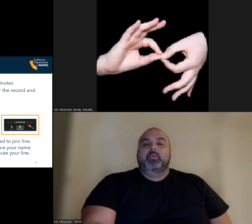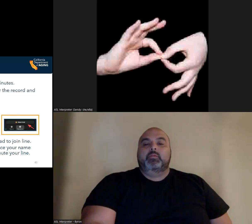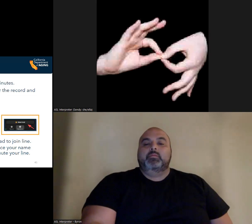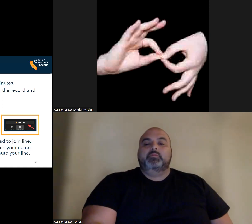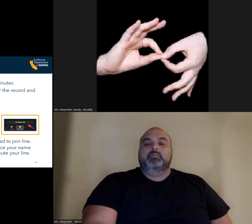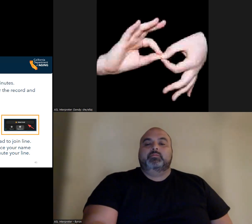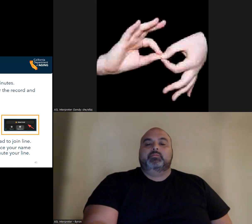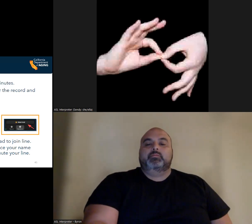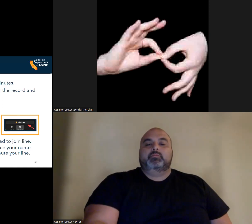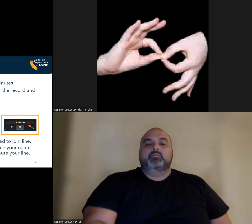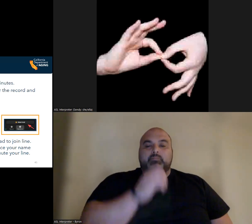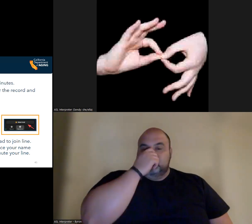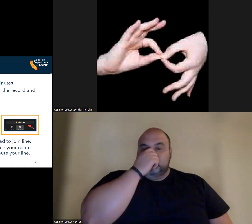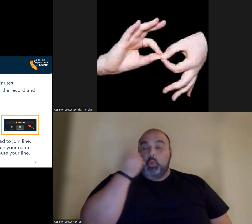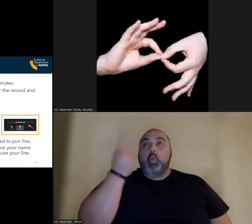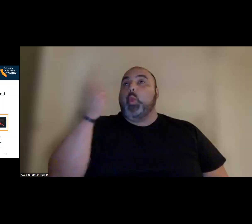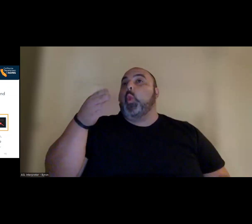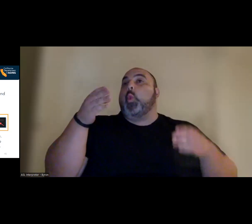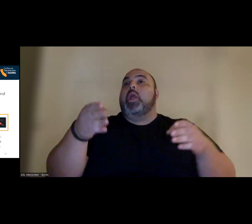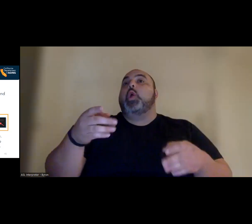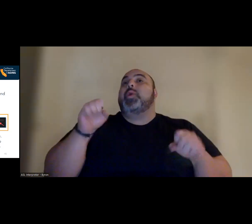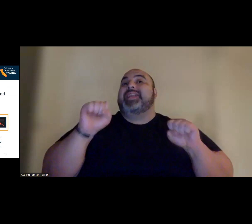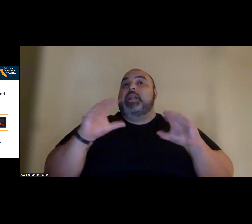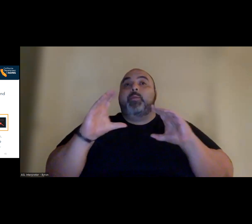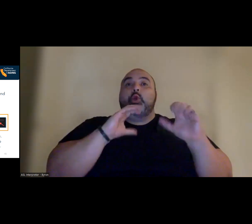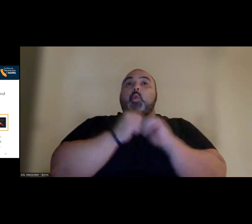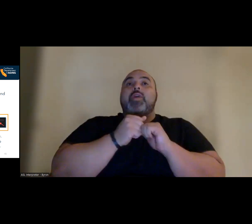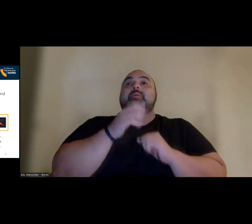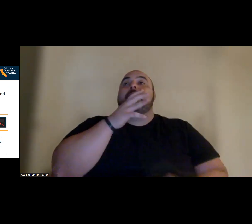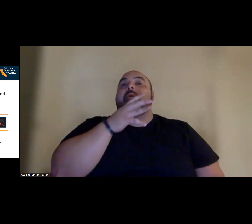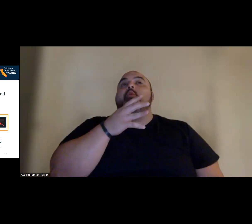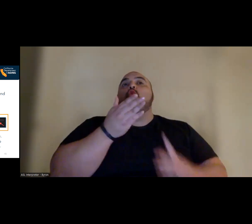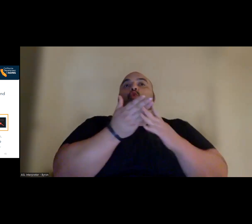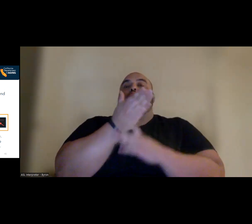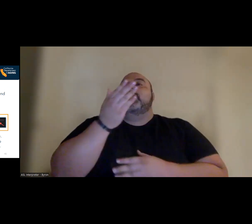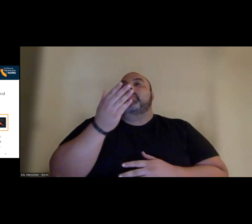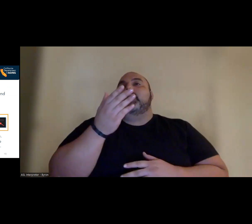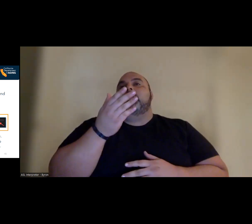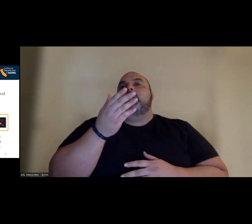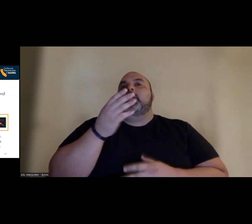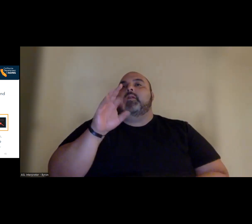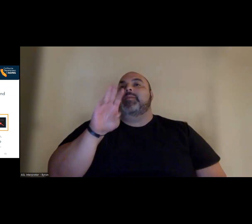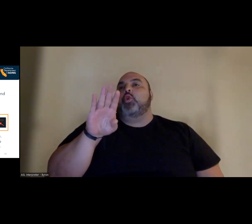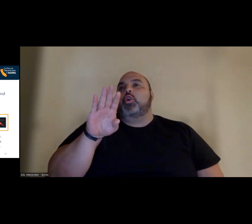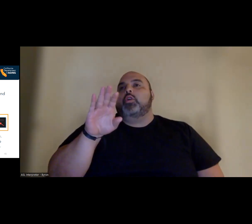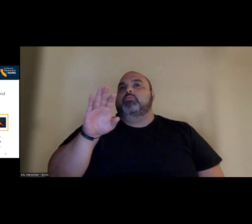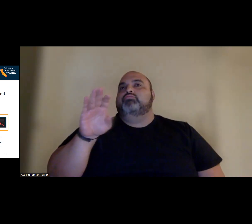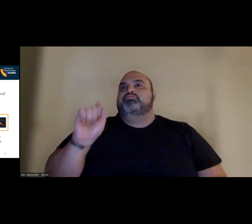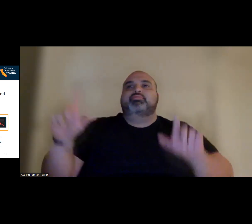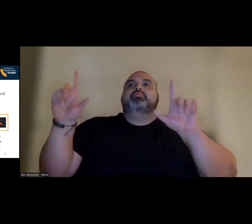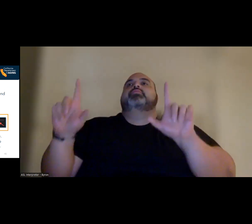the, uh, the only way that we were able to communicate with my mom was through a Facebook portal that,